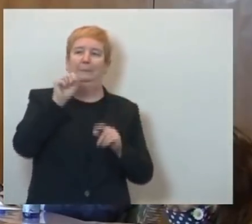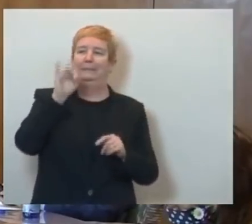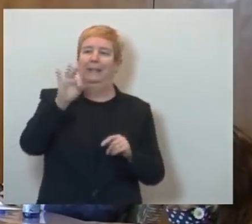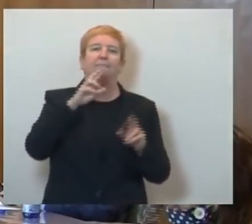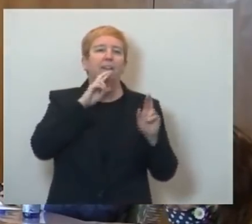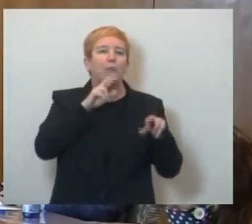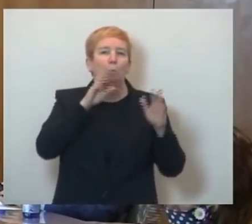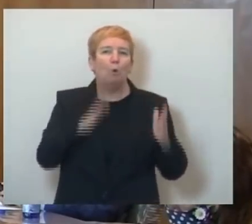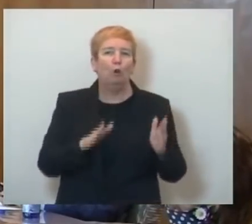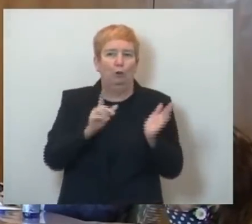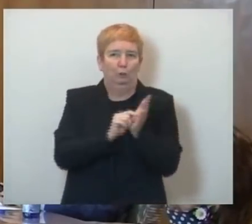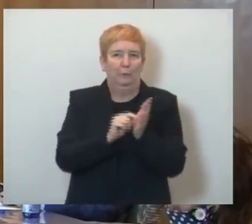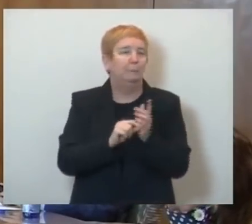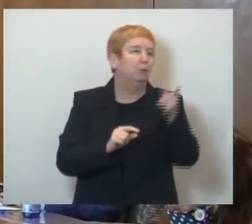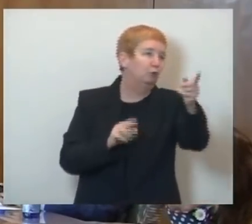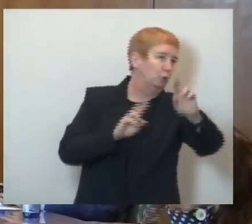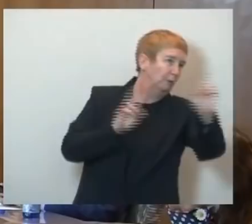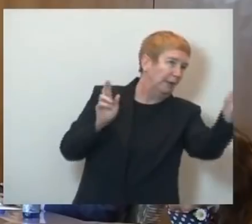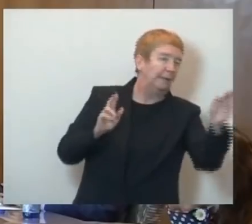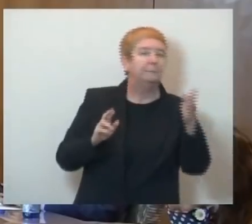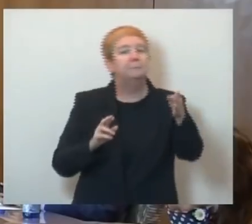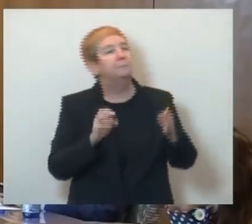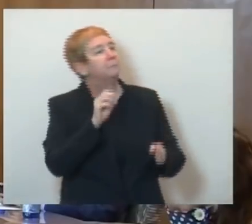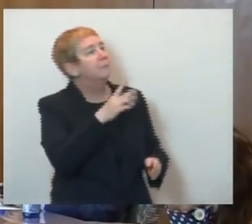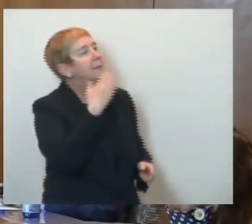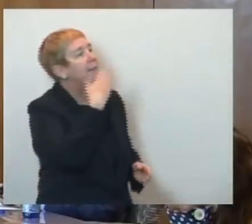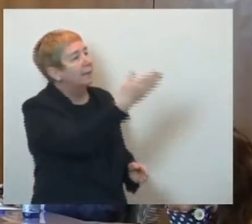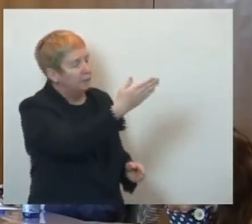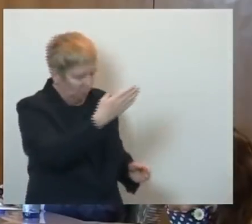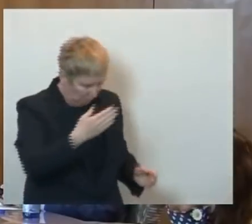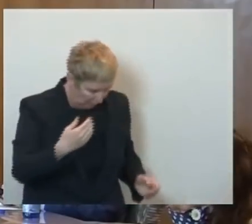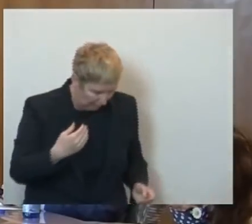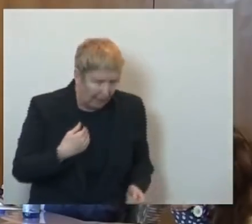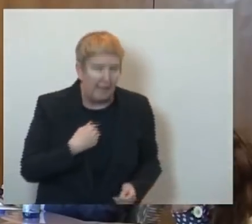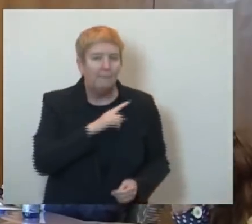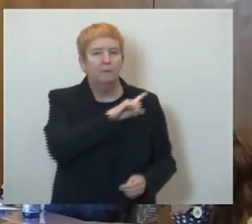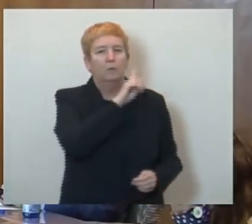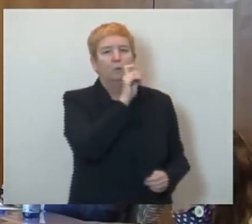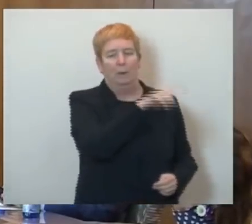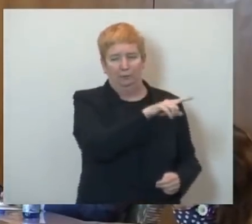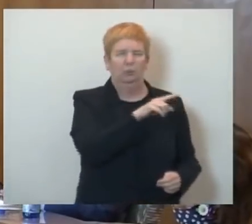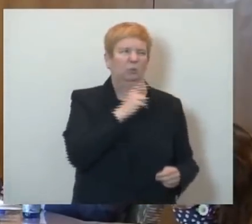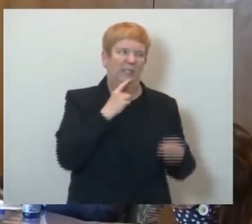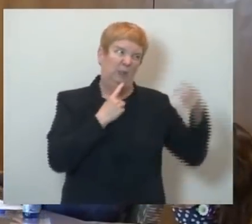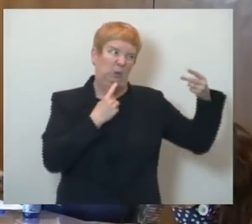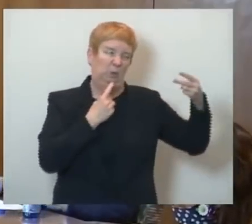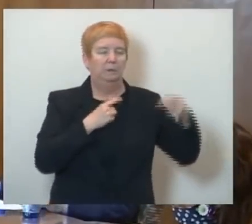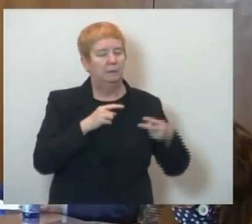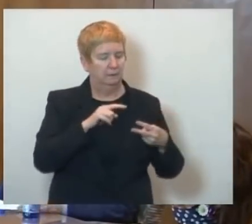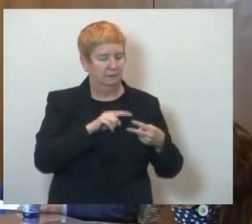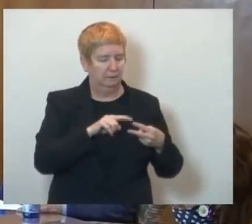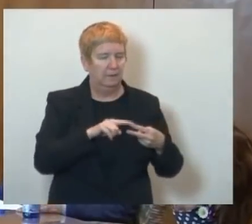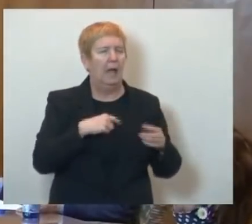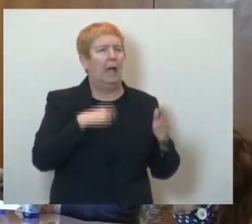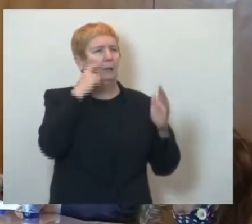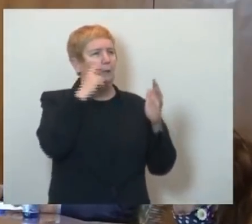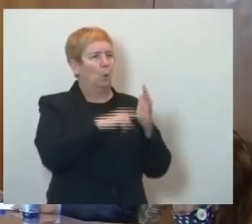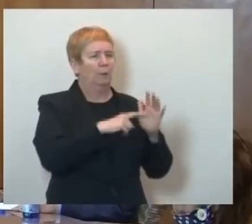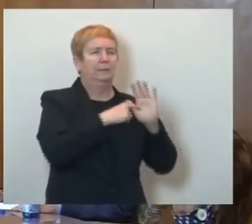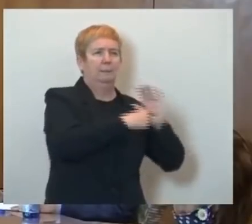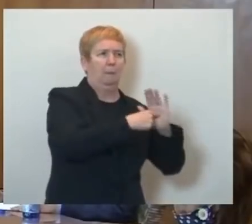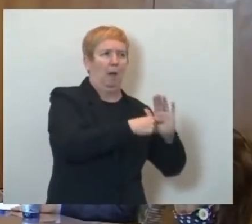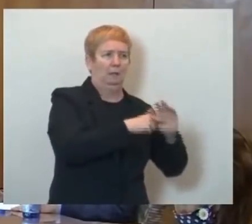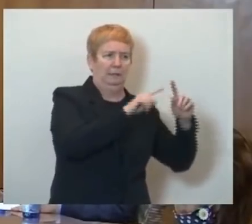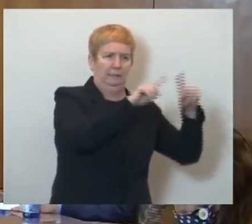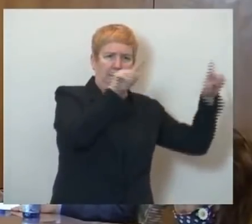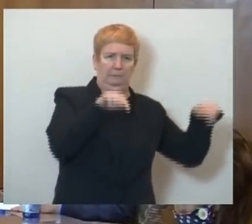ahead and ask your question. Thank you very much. I had a question, 2 unrelated questions. I noticed in the modeling that the state is looking